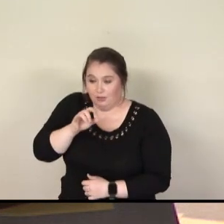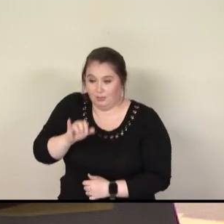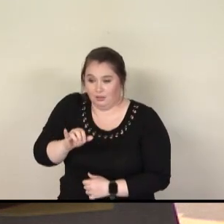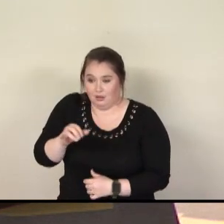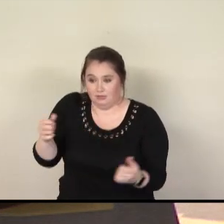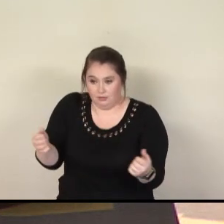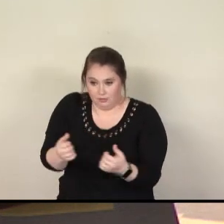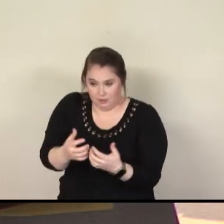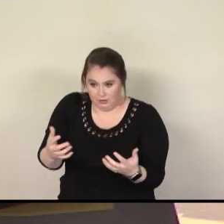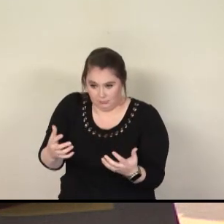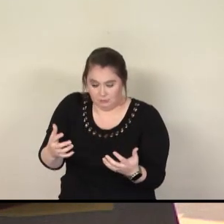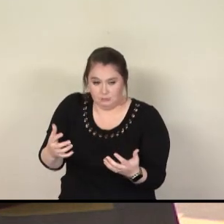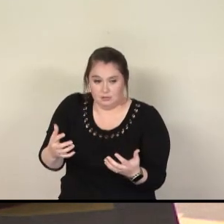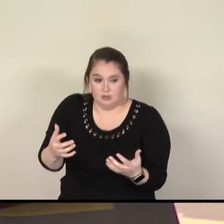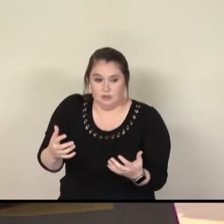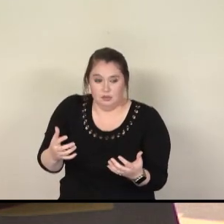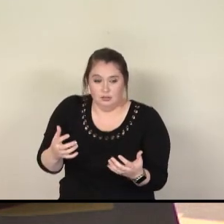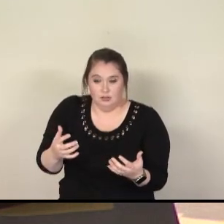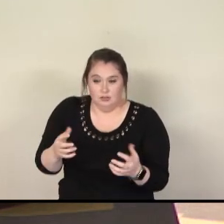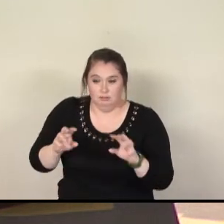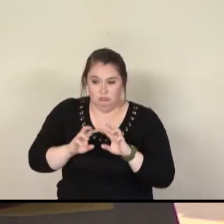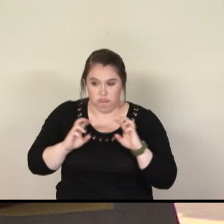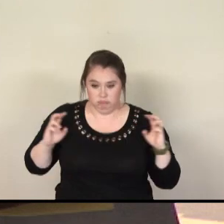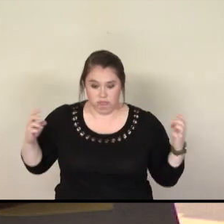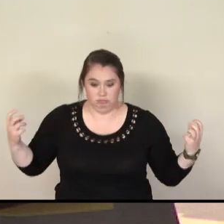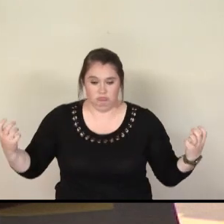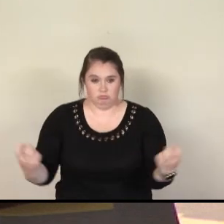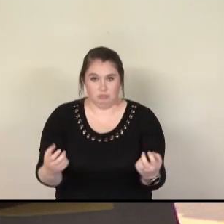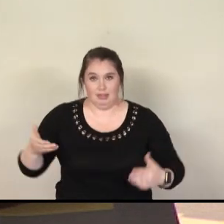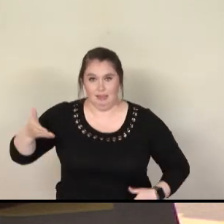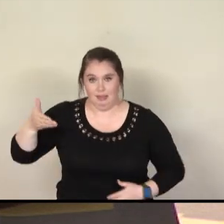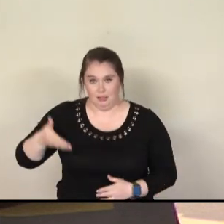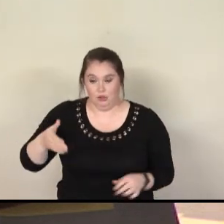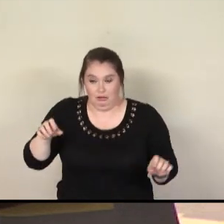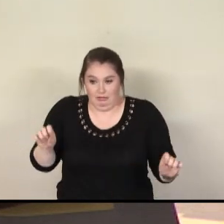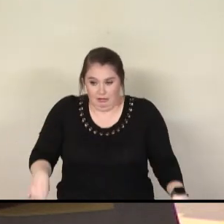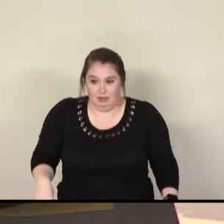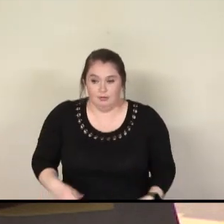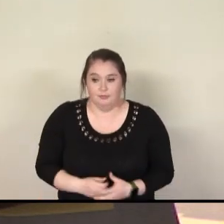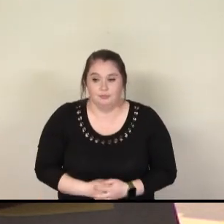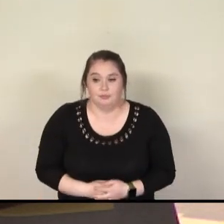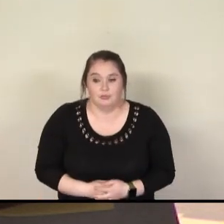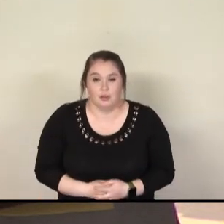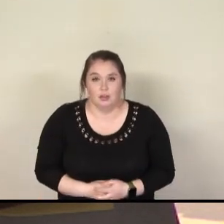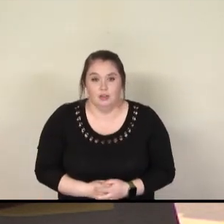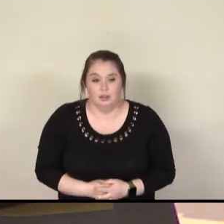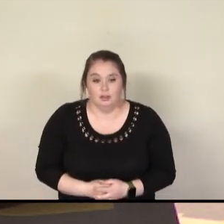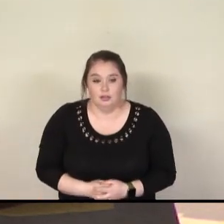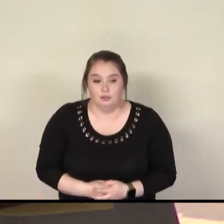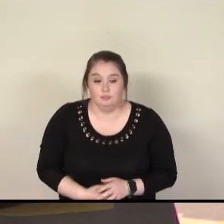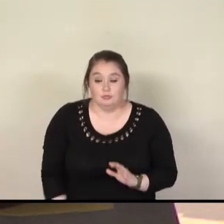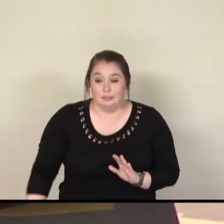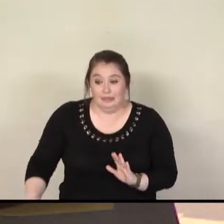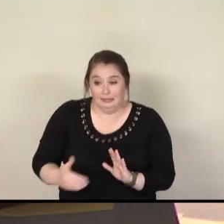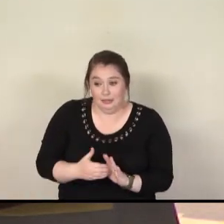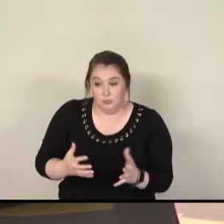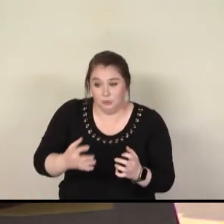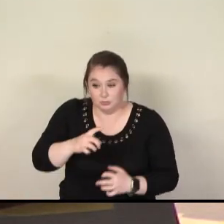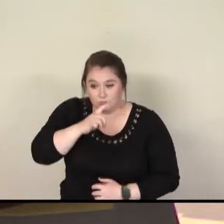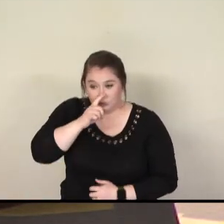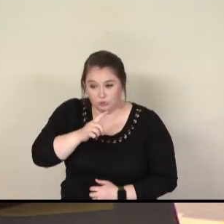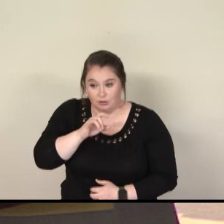the, everyone is at the table who needs to be at the table. And making sure that, again, to